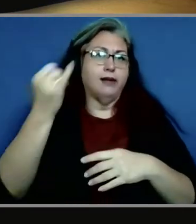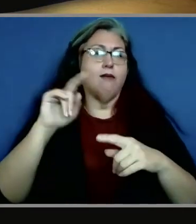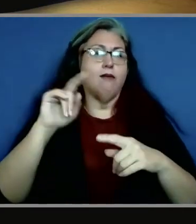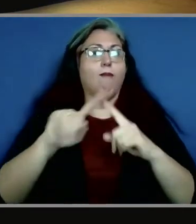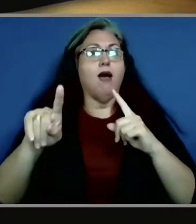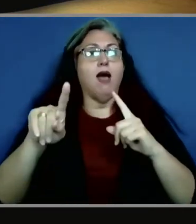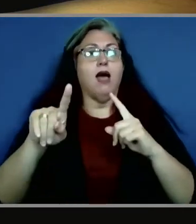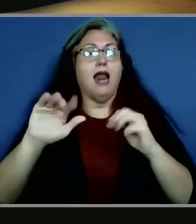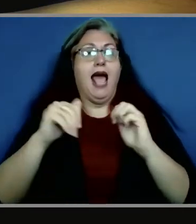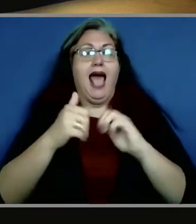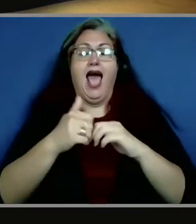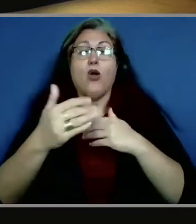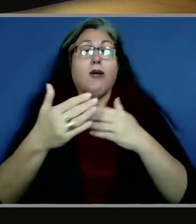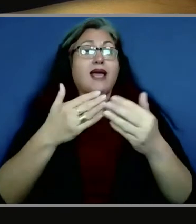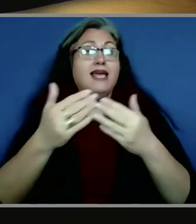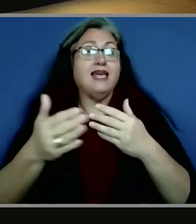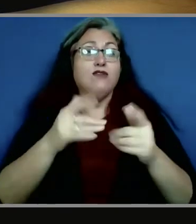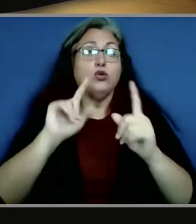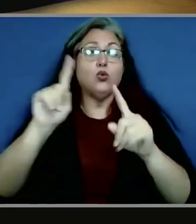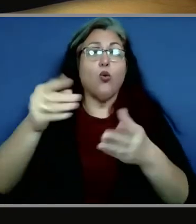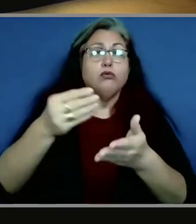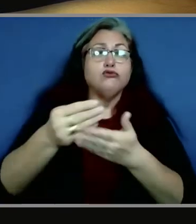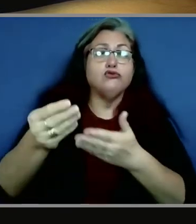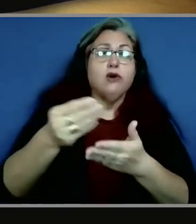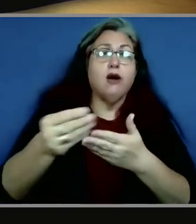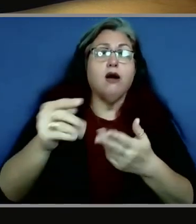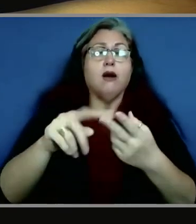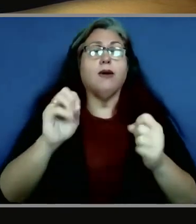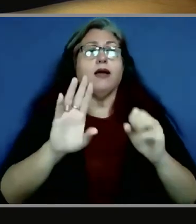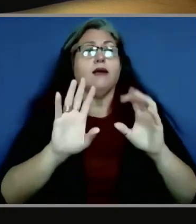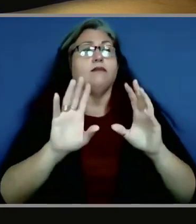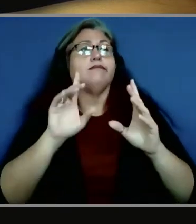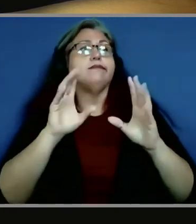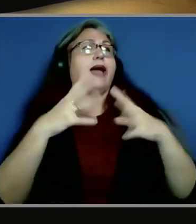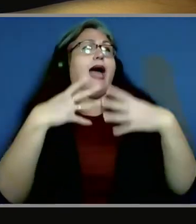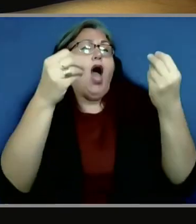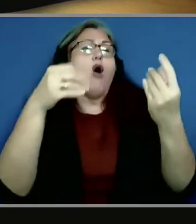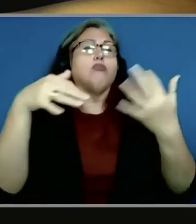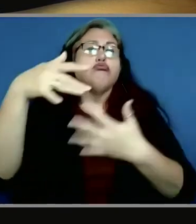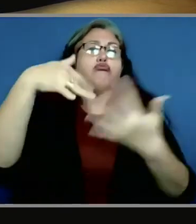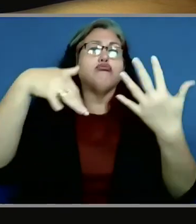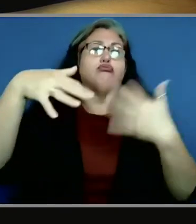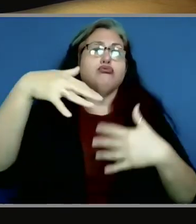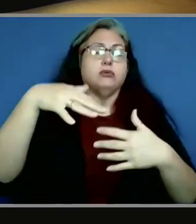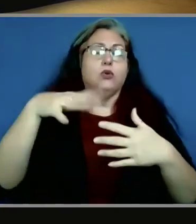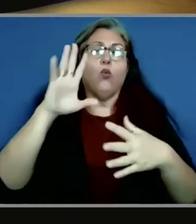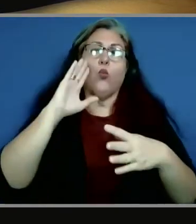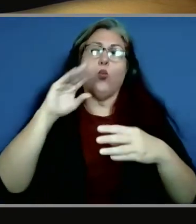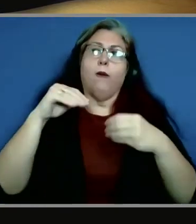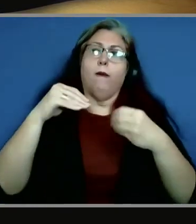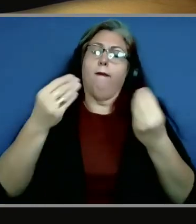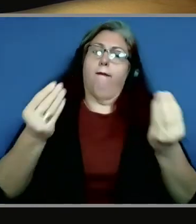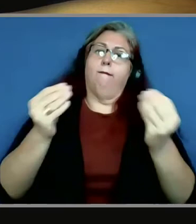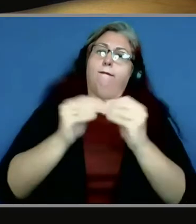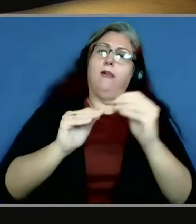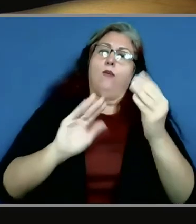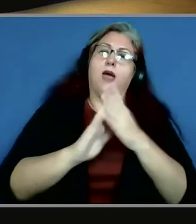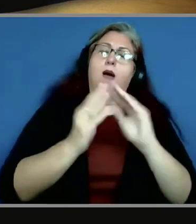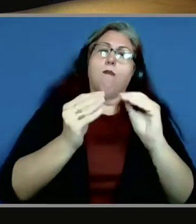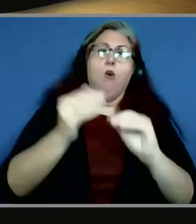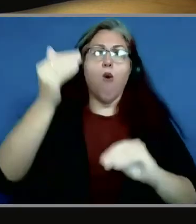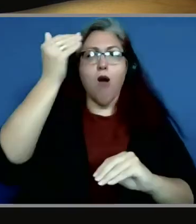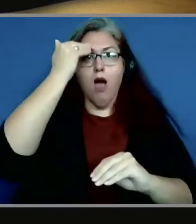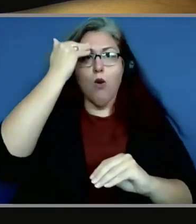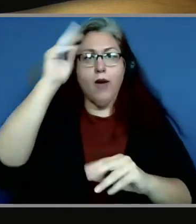able to get even shopping and just out into the general public, it also would heighten people's awareness of the